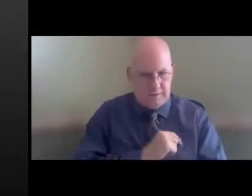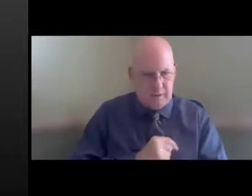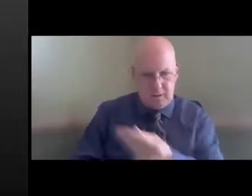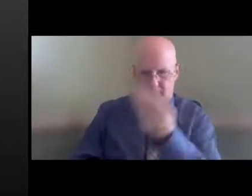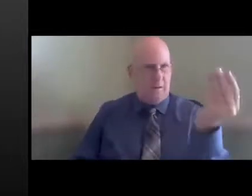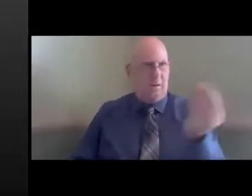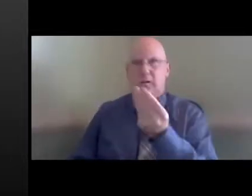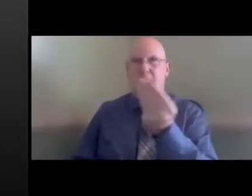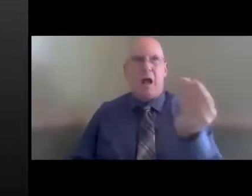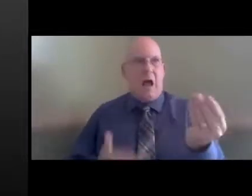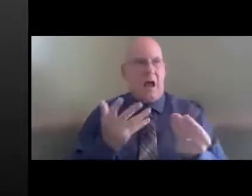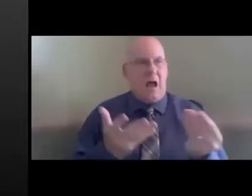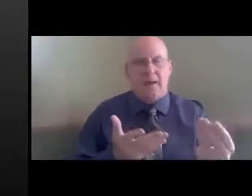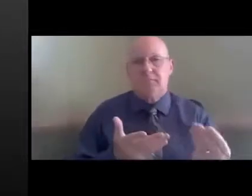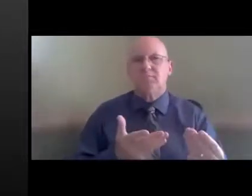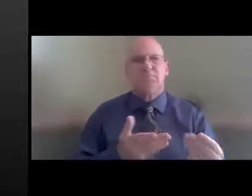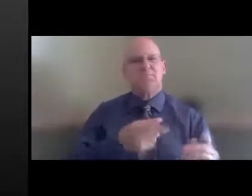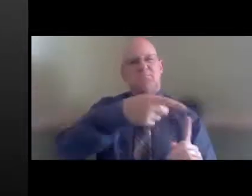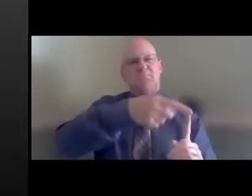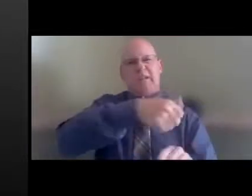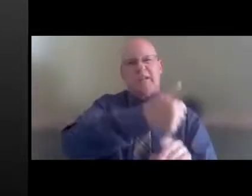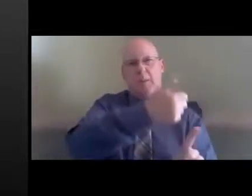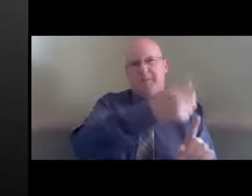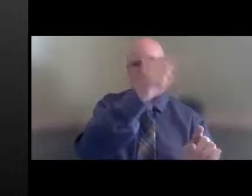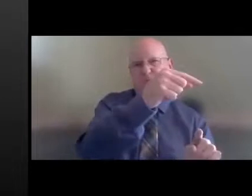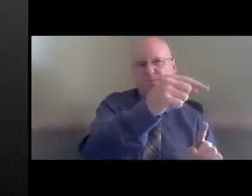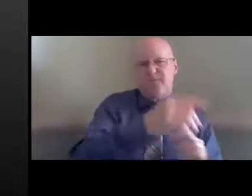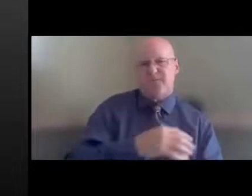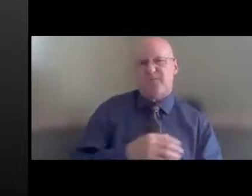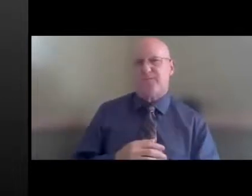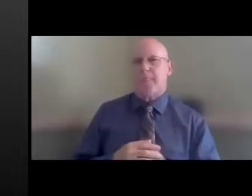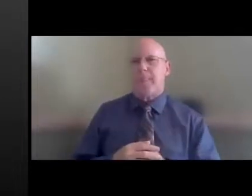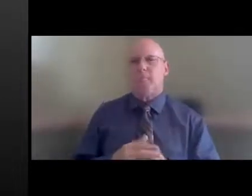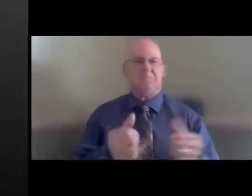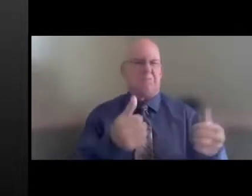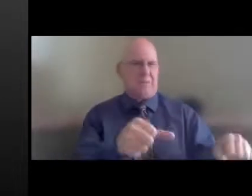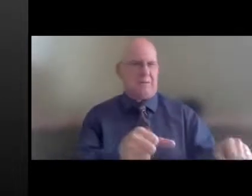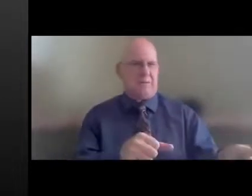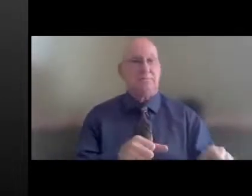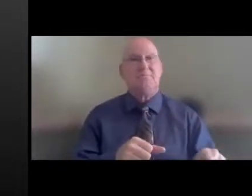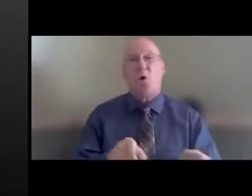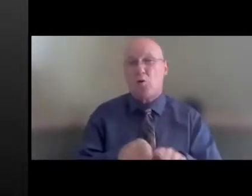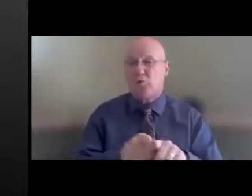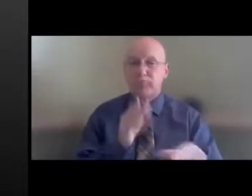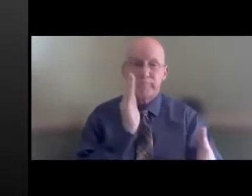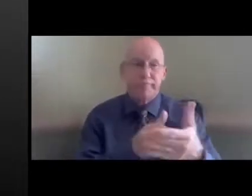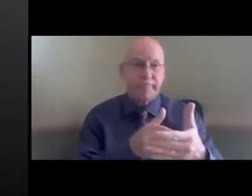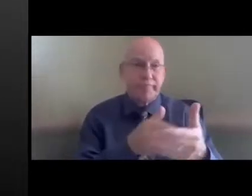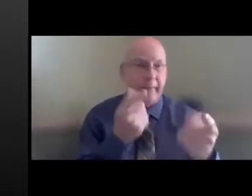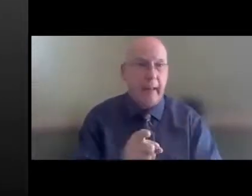do one of these first-party trusts. Also, there are lawsuits that occur. Maybe